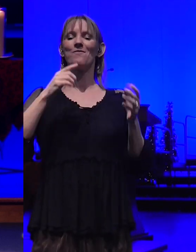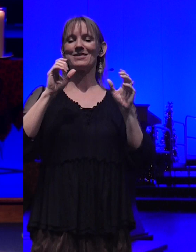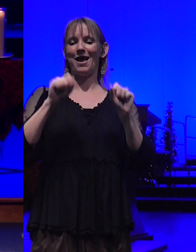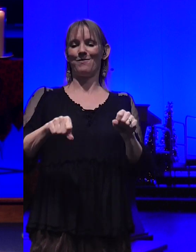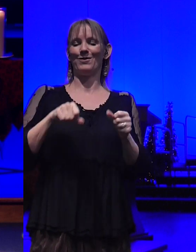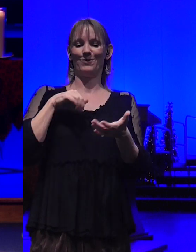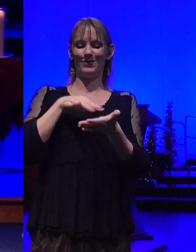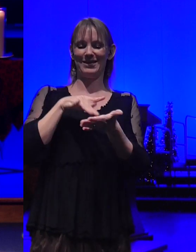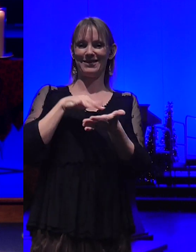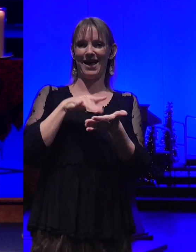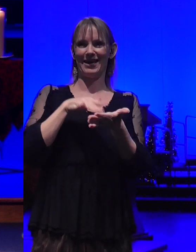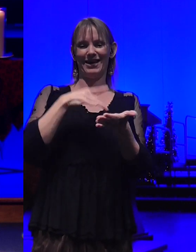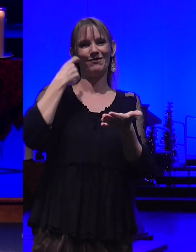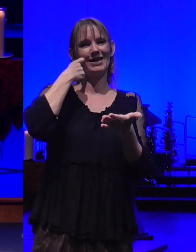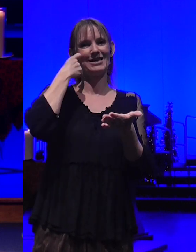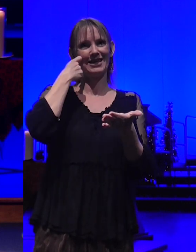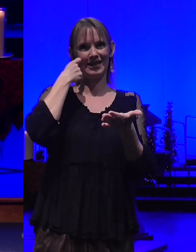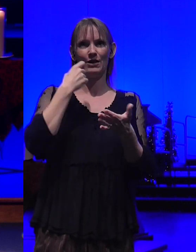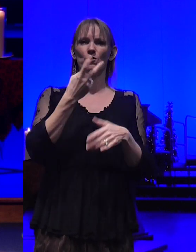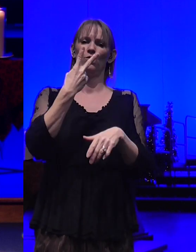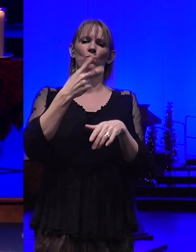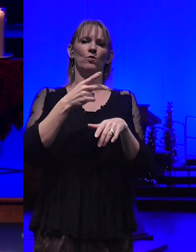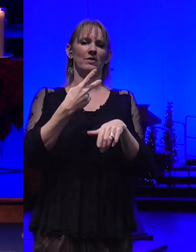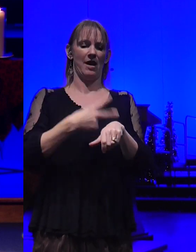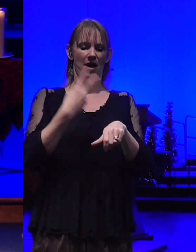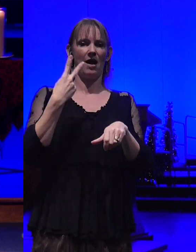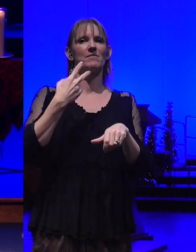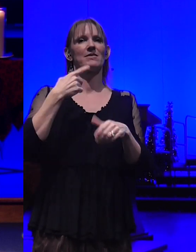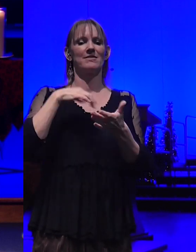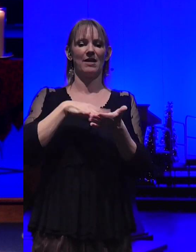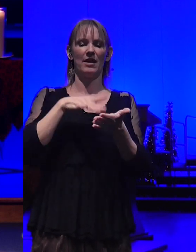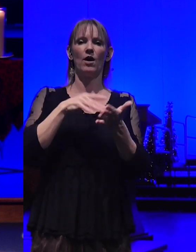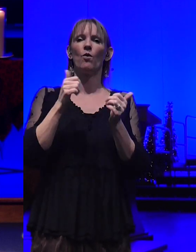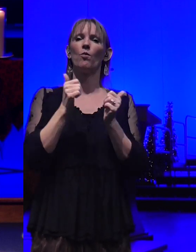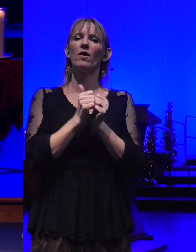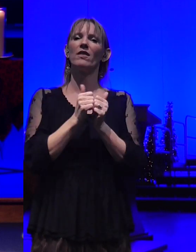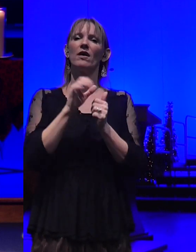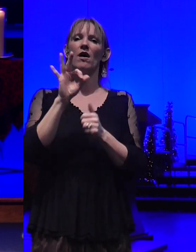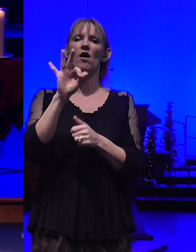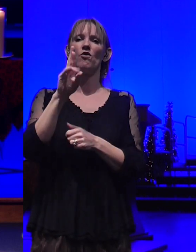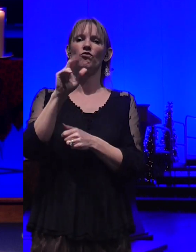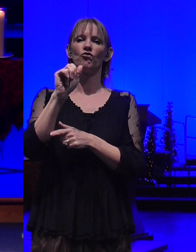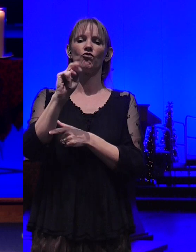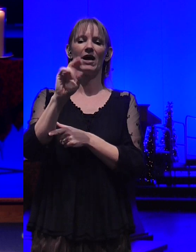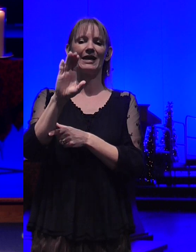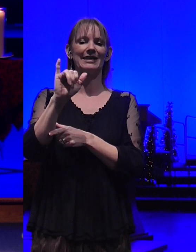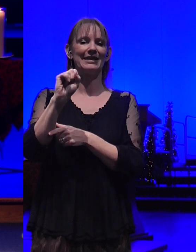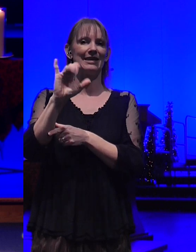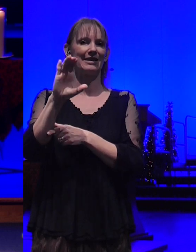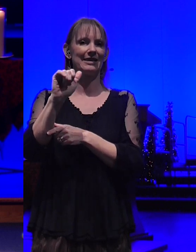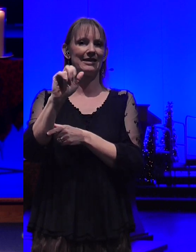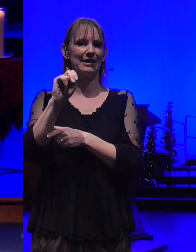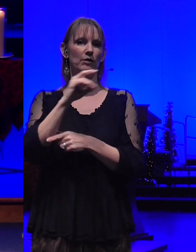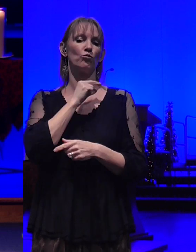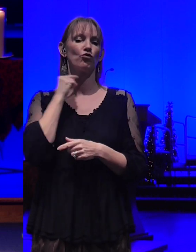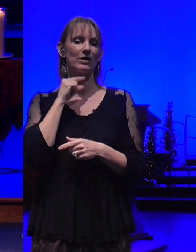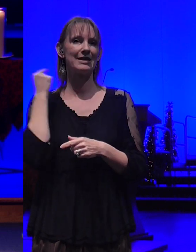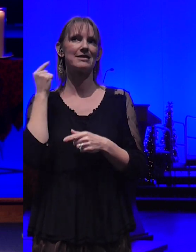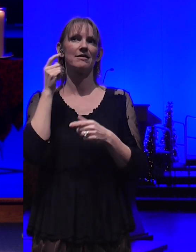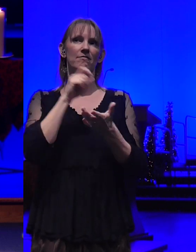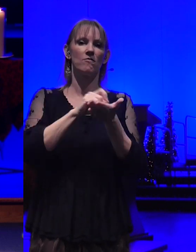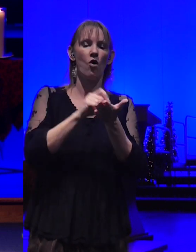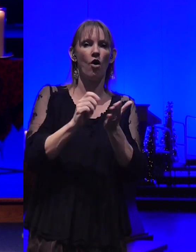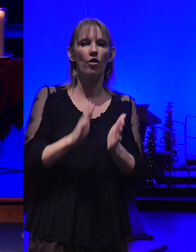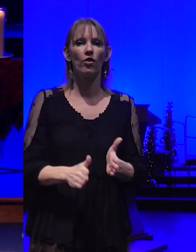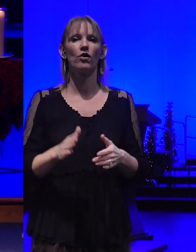a time here recently on 2 different occasions with a wonderful Franciscan priest, mystic, author,